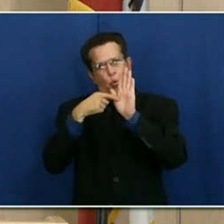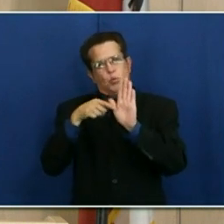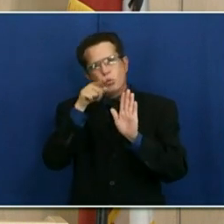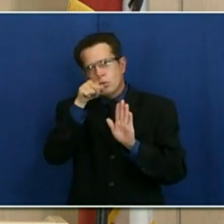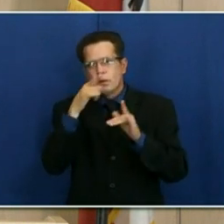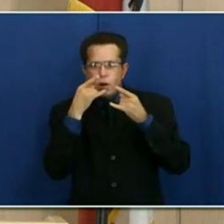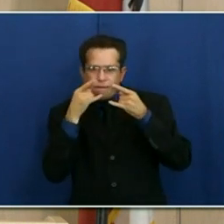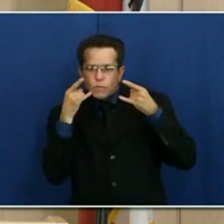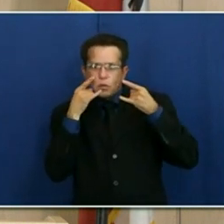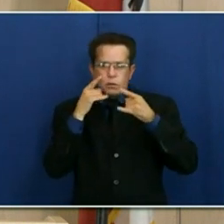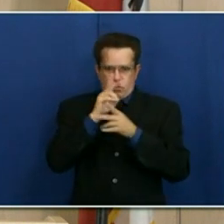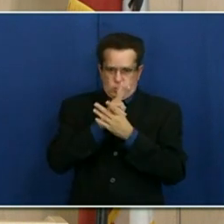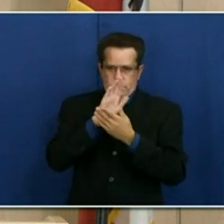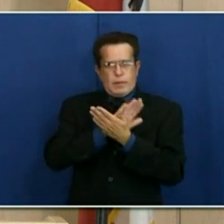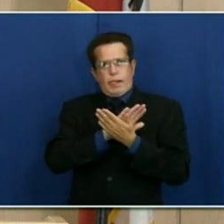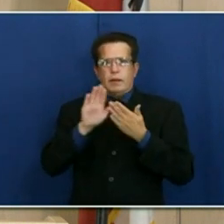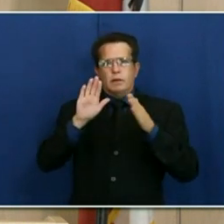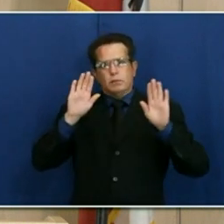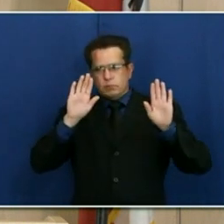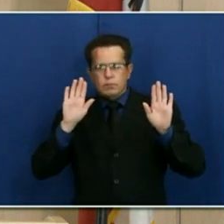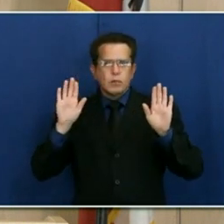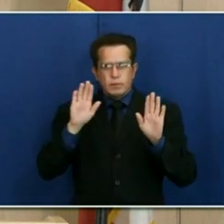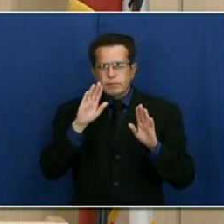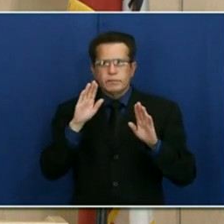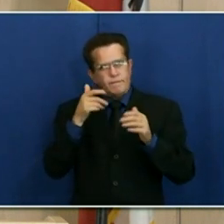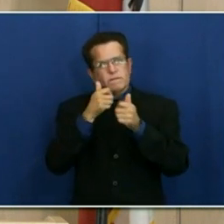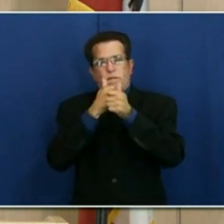coverings and hand washing, and all of those other types of things are helpful.